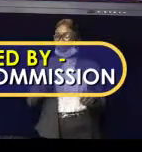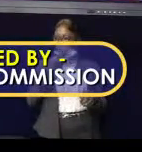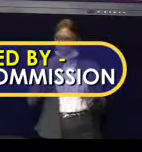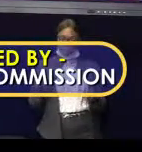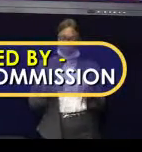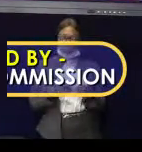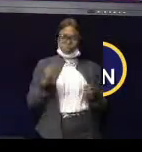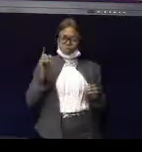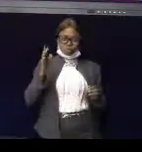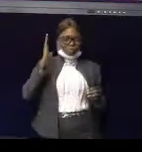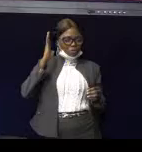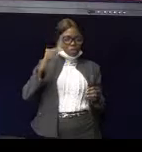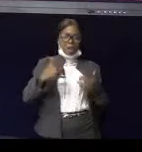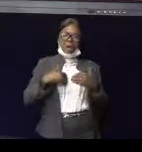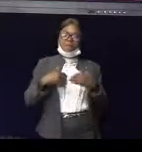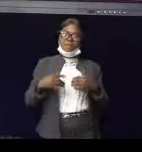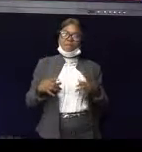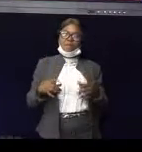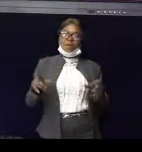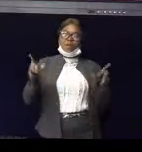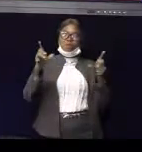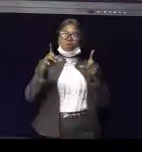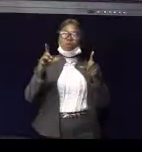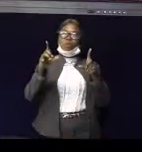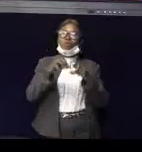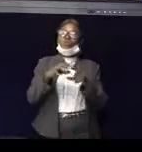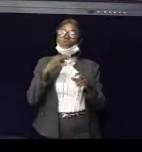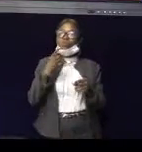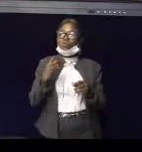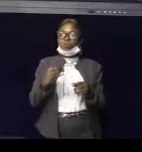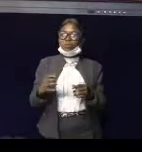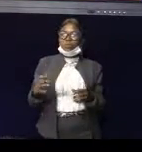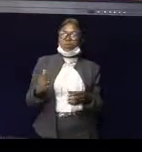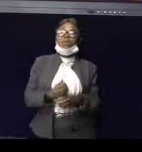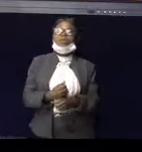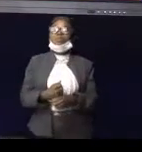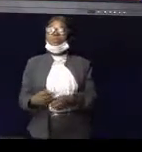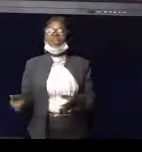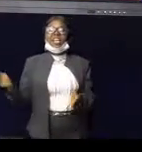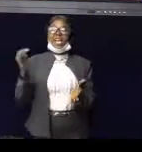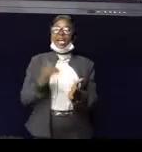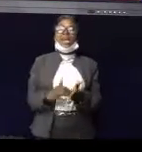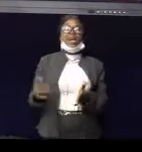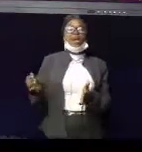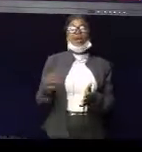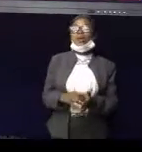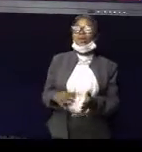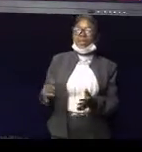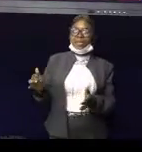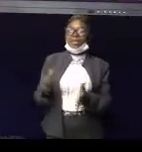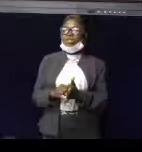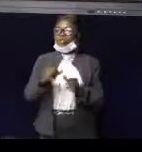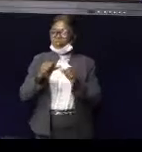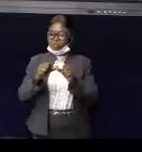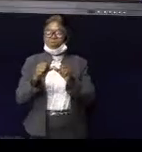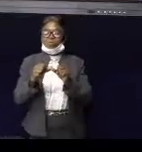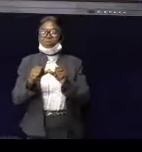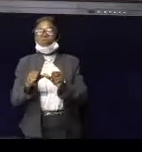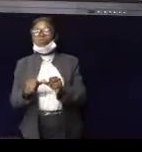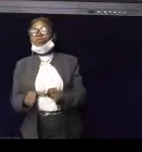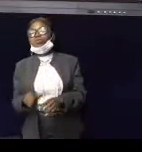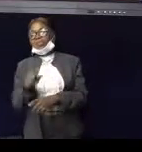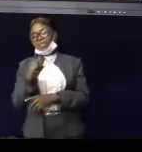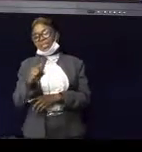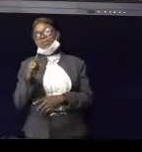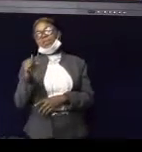involved. But you would have also come across this class of decimals that we call recurring decimal, the one that does not end, it continues like